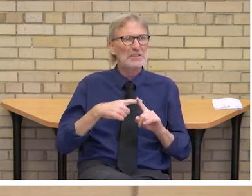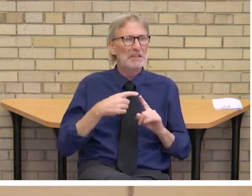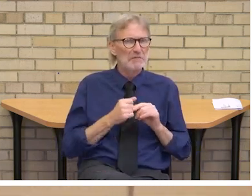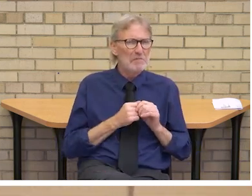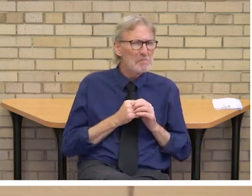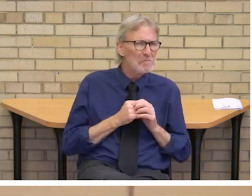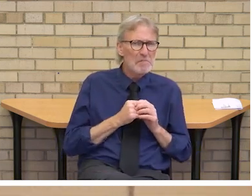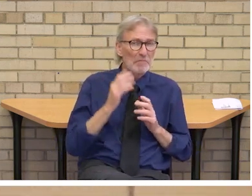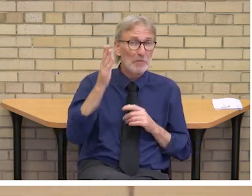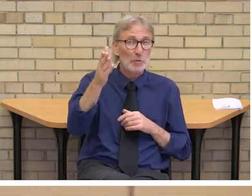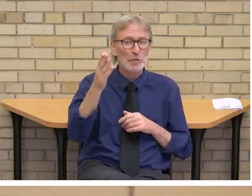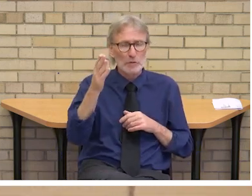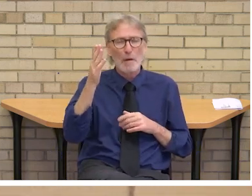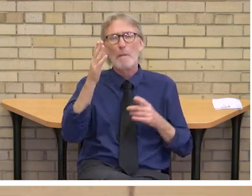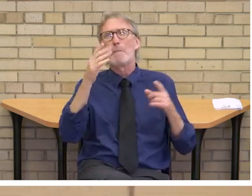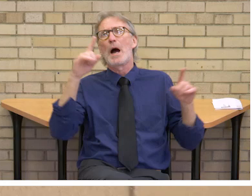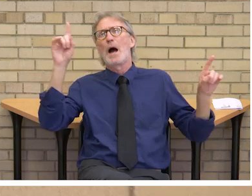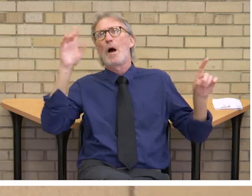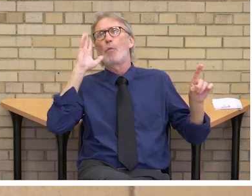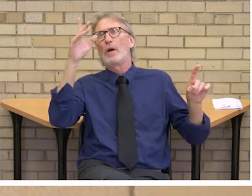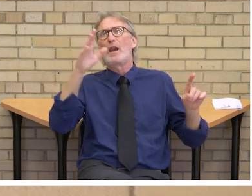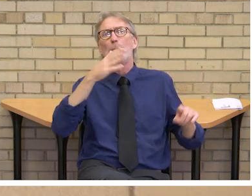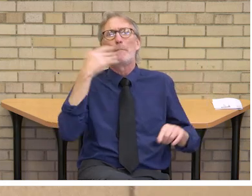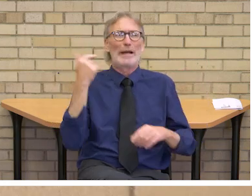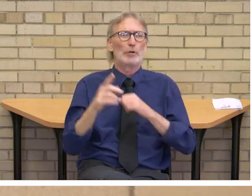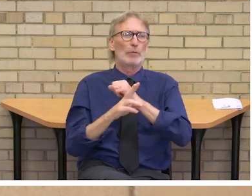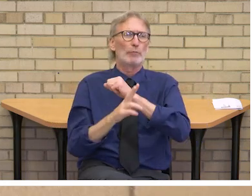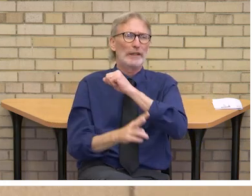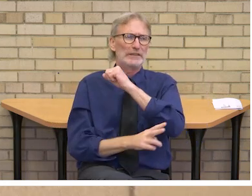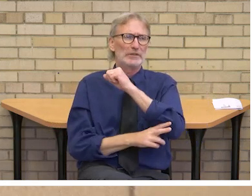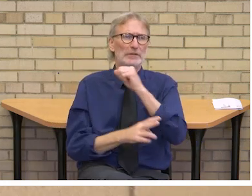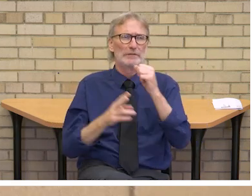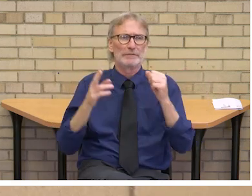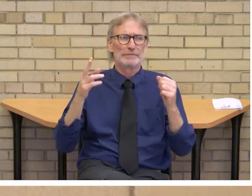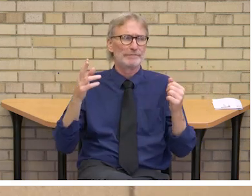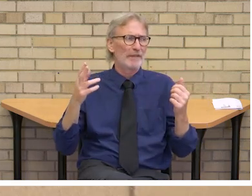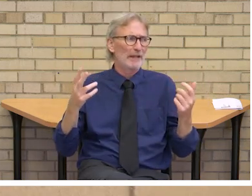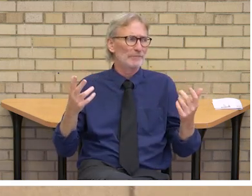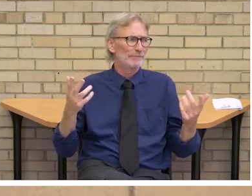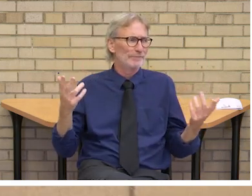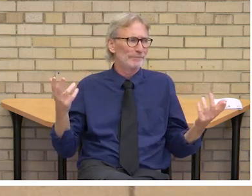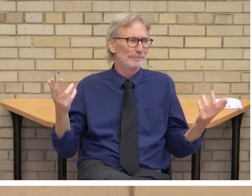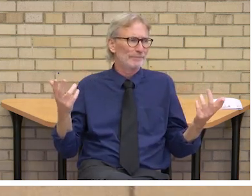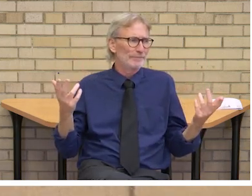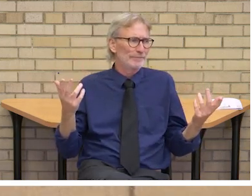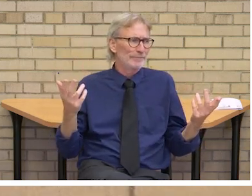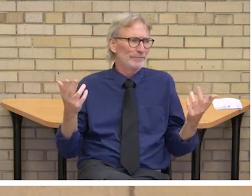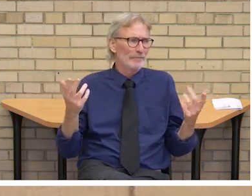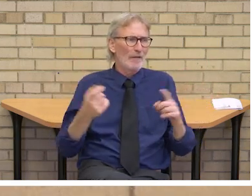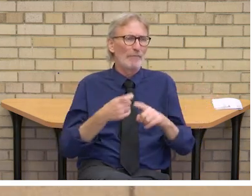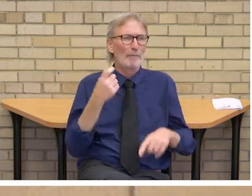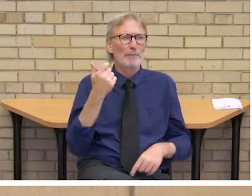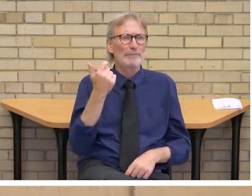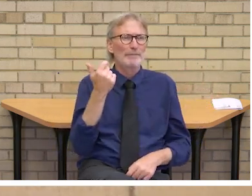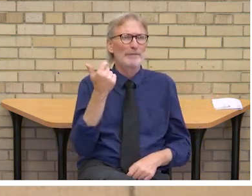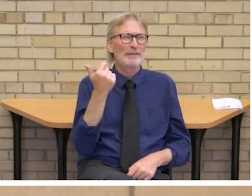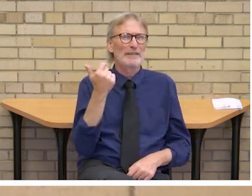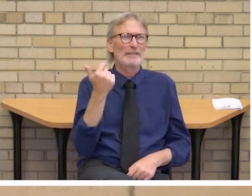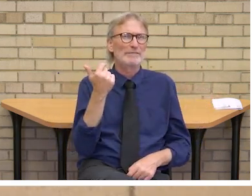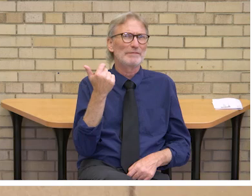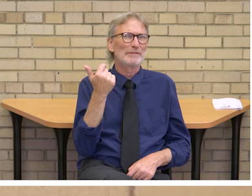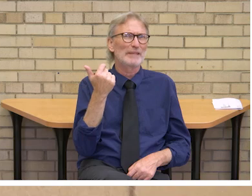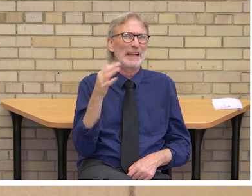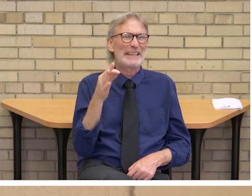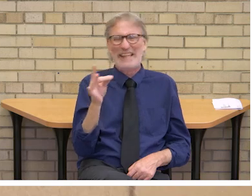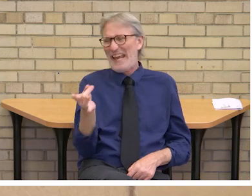the end of the day, we're going to have a much better product than what we had after the last rehabilitation in the 80s even.